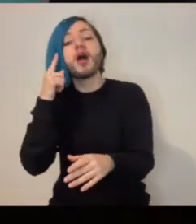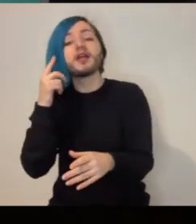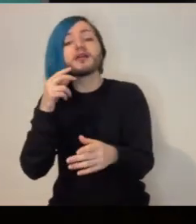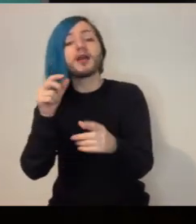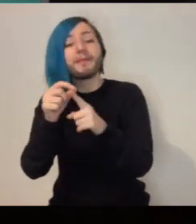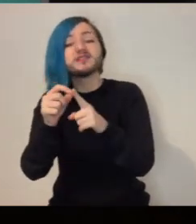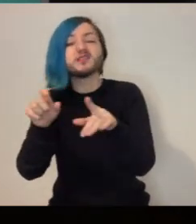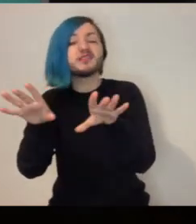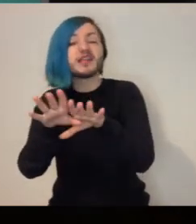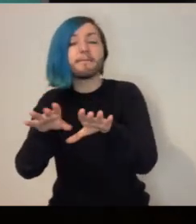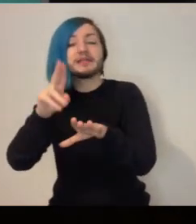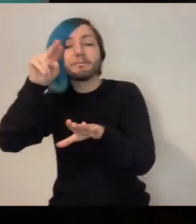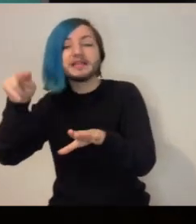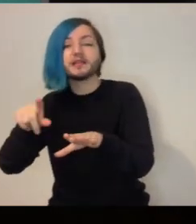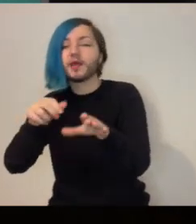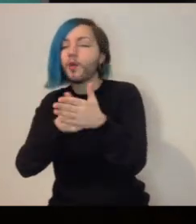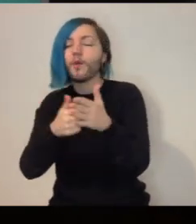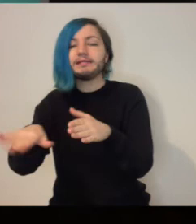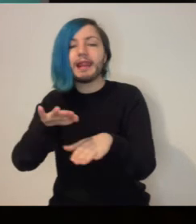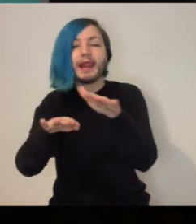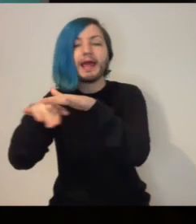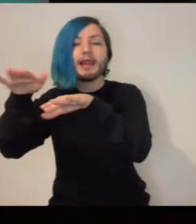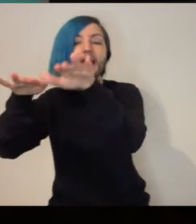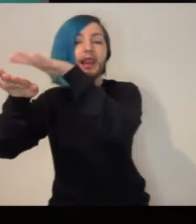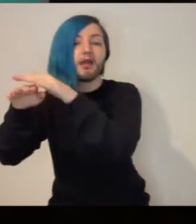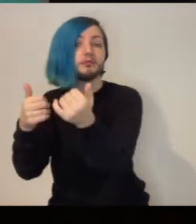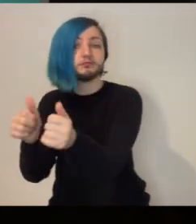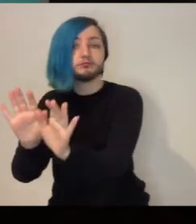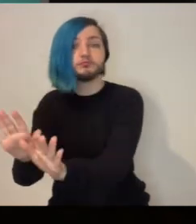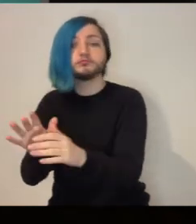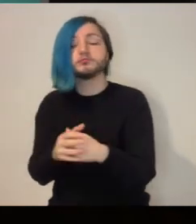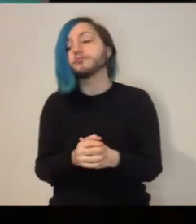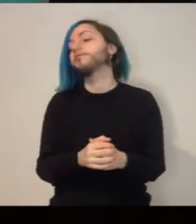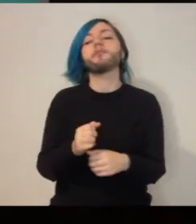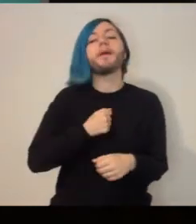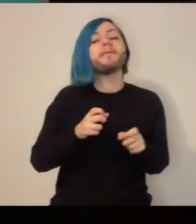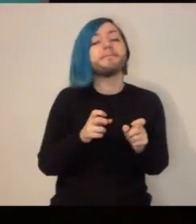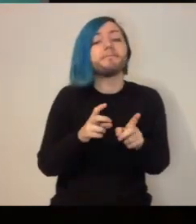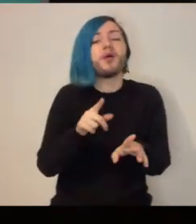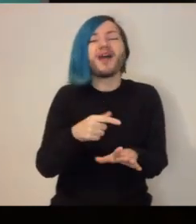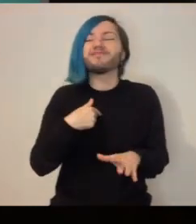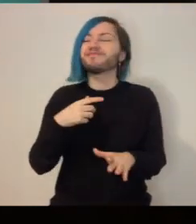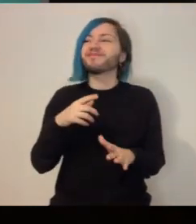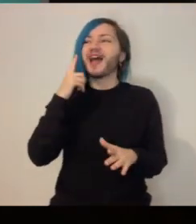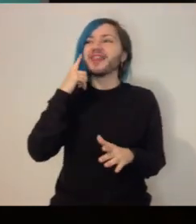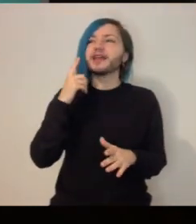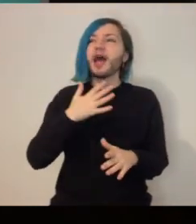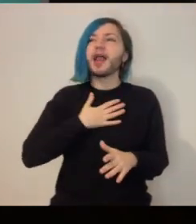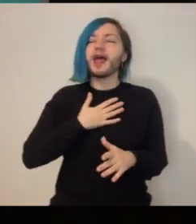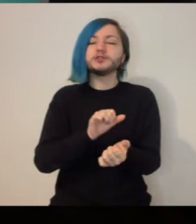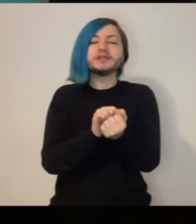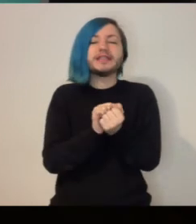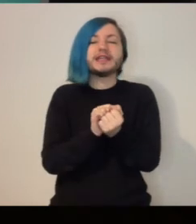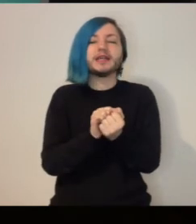paintings, and they layer ferociously. But I find it loses the sort of the